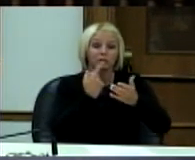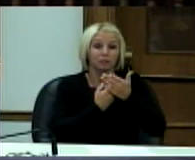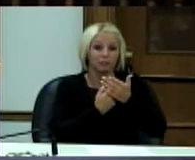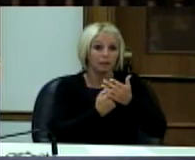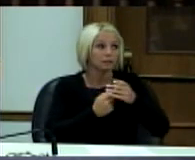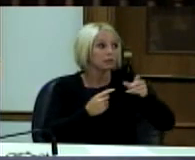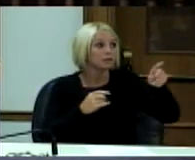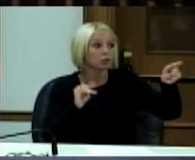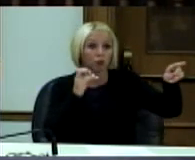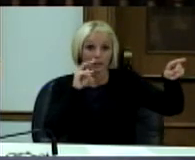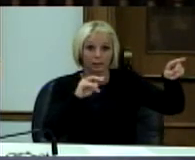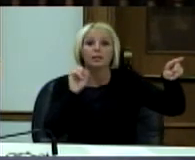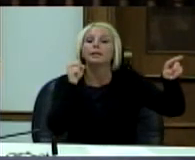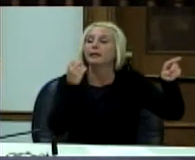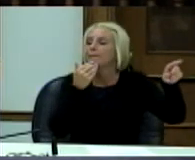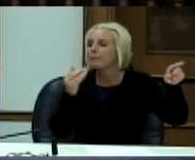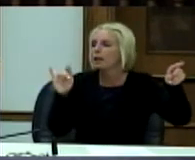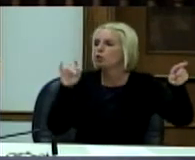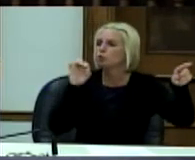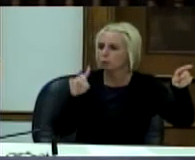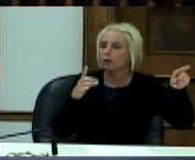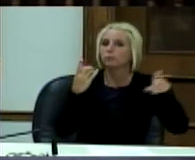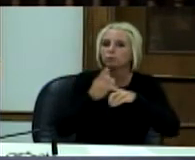that was Yep. important.